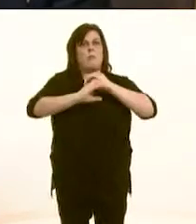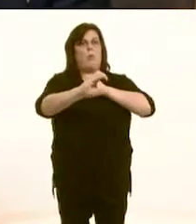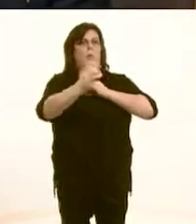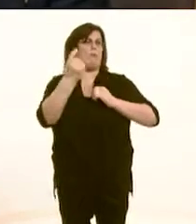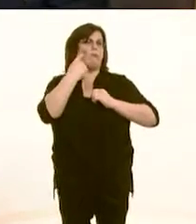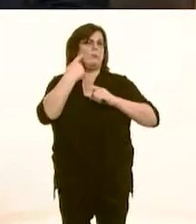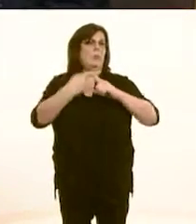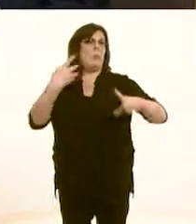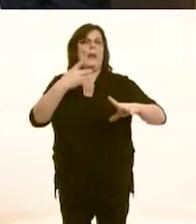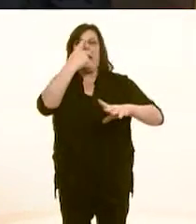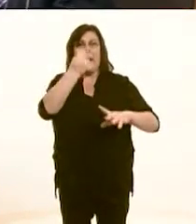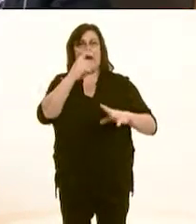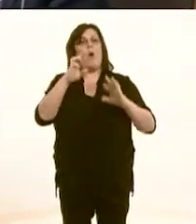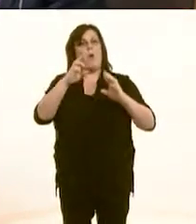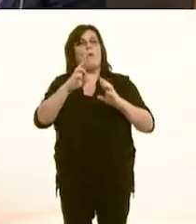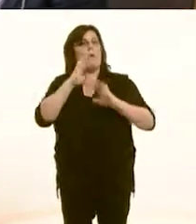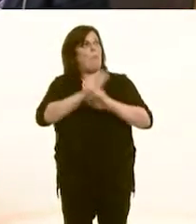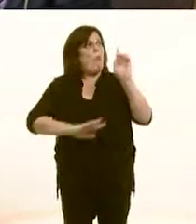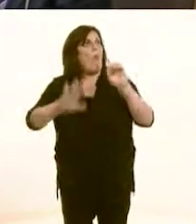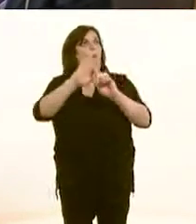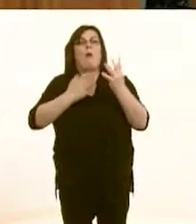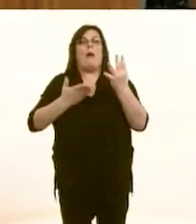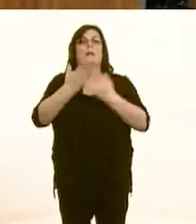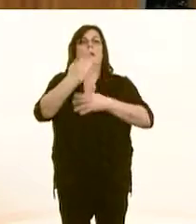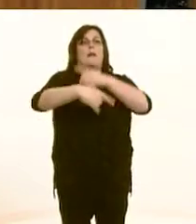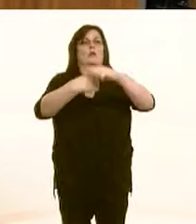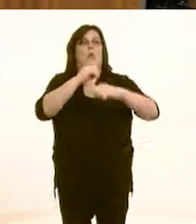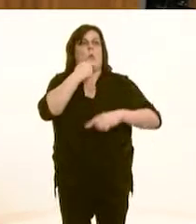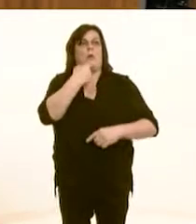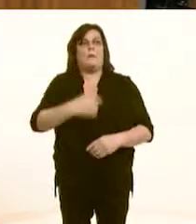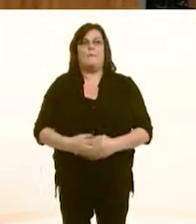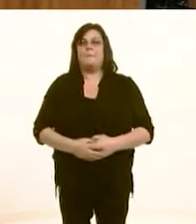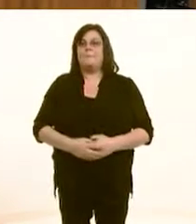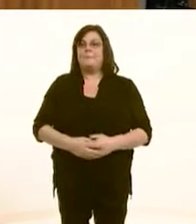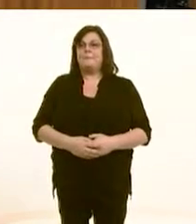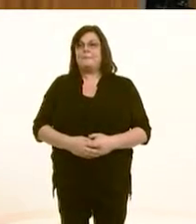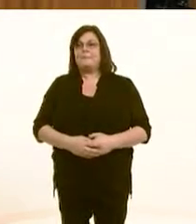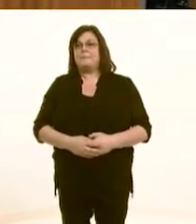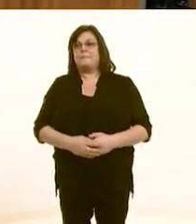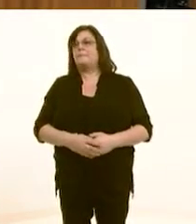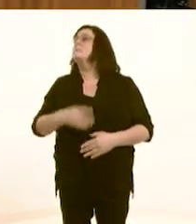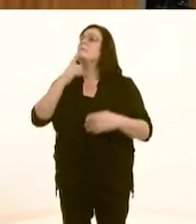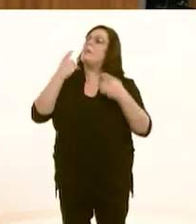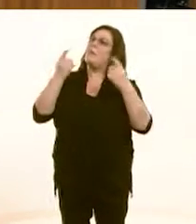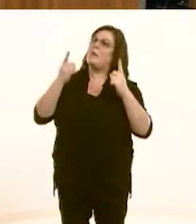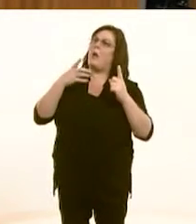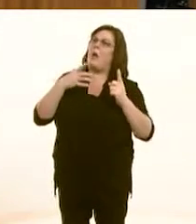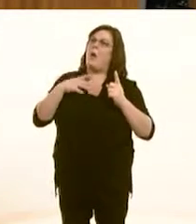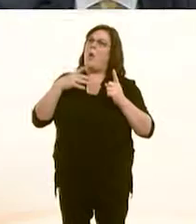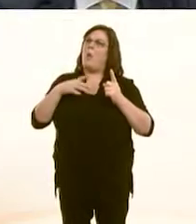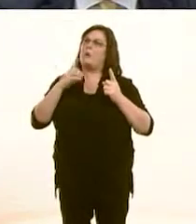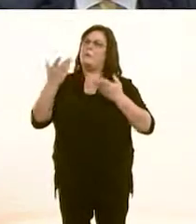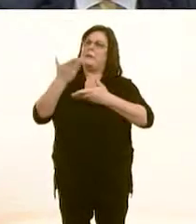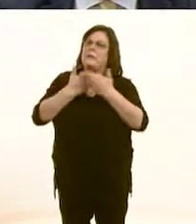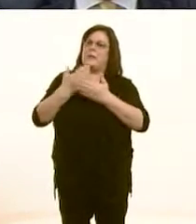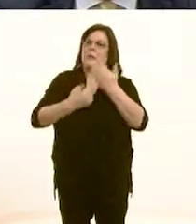so by the completion of the Superfast Cymru programme. Peter Black. Thank you, Presiding Officer. First Minister, can I draw your attention to a particular problem in my region,